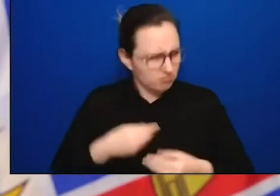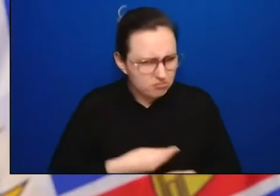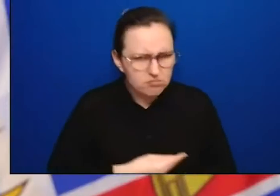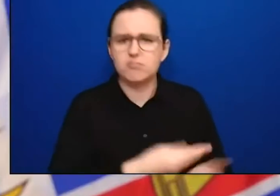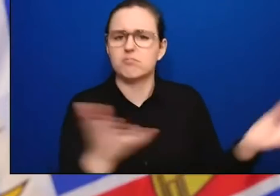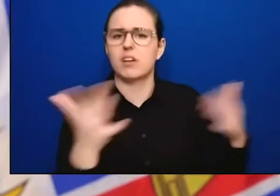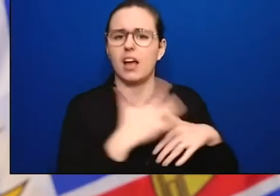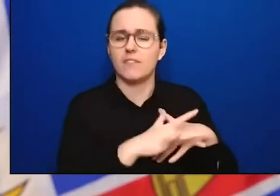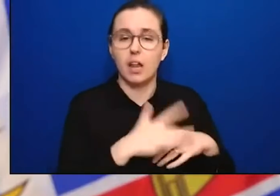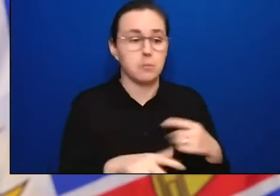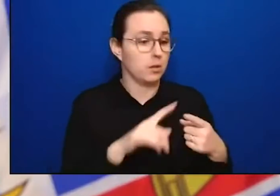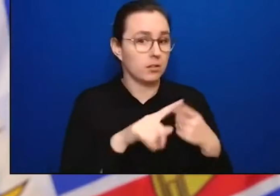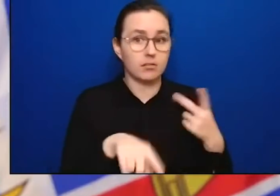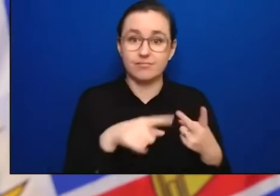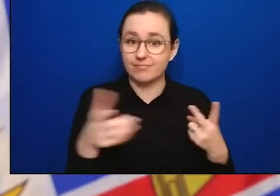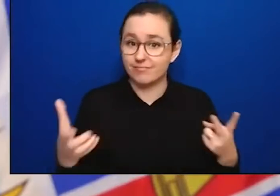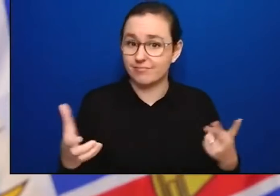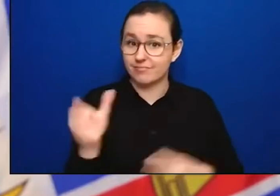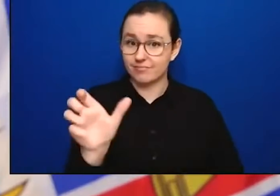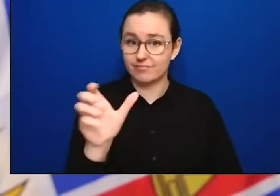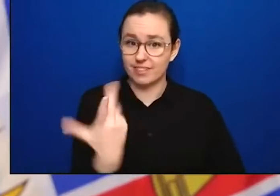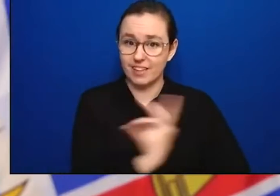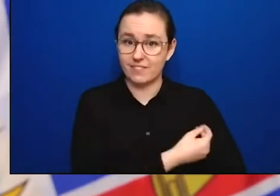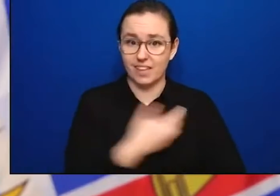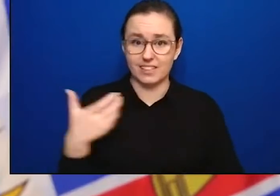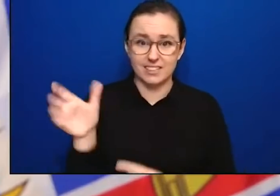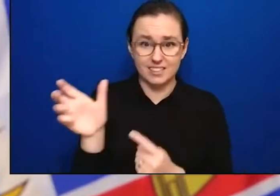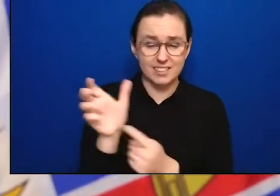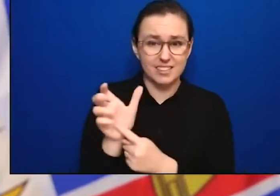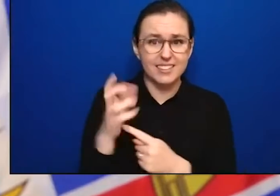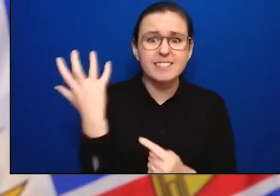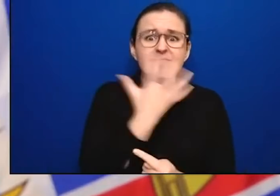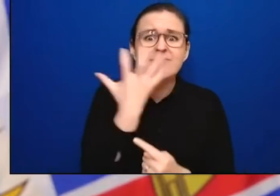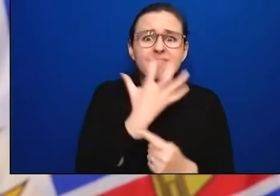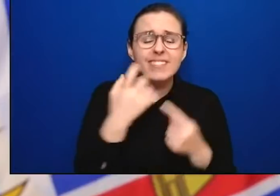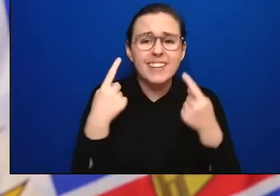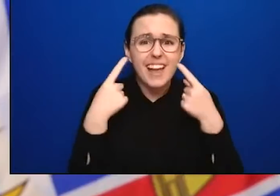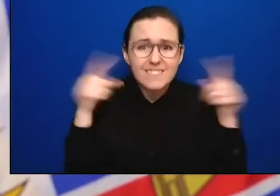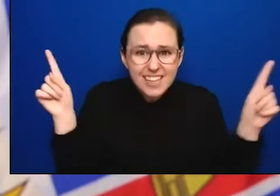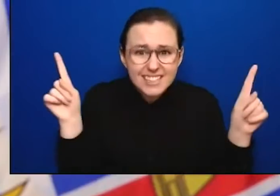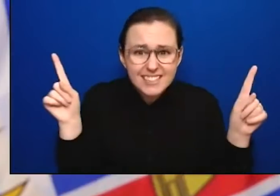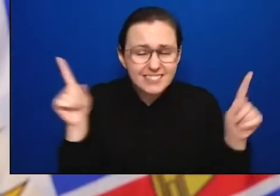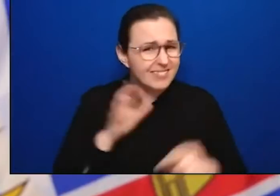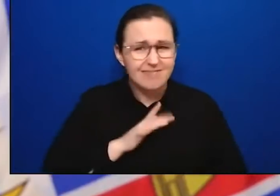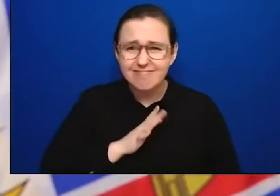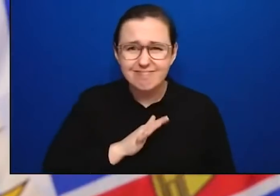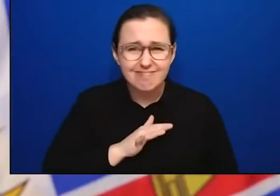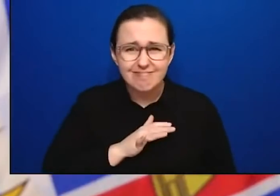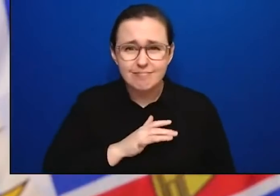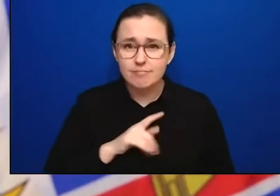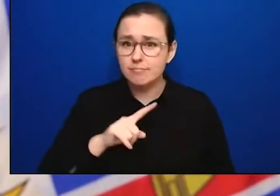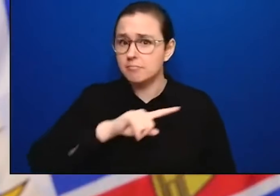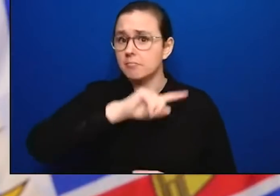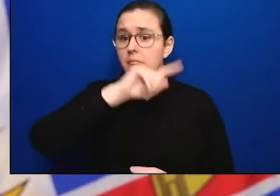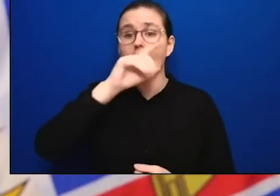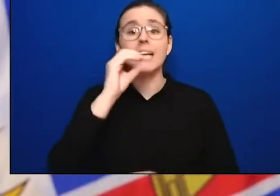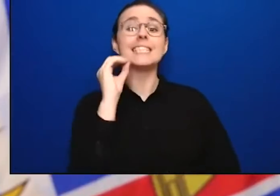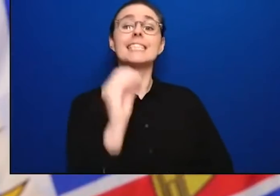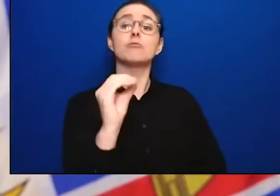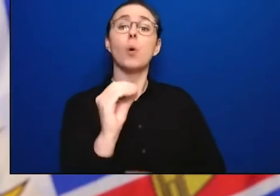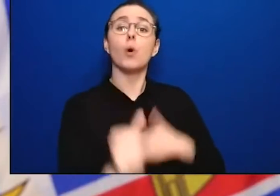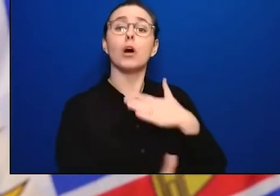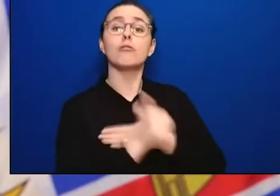everybody has access to them as much as possible. In terms of the vaccine card, it has been very effective. Again, it does